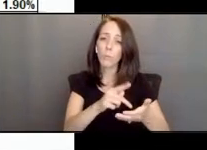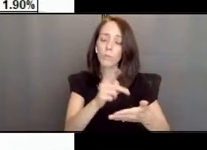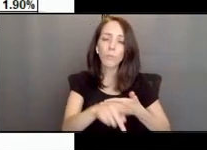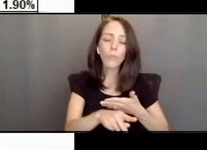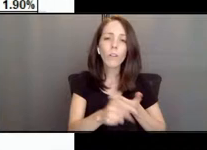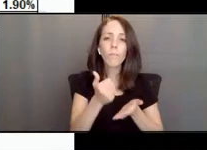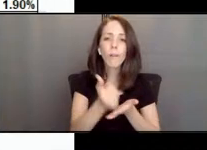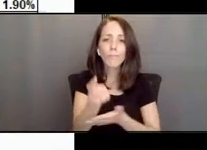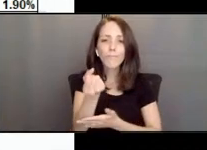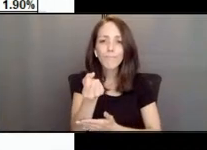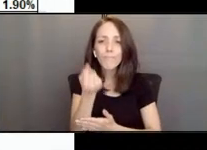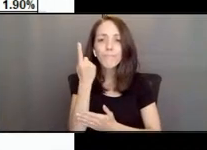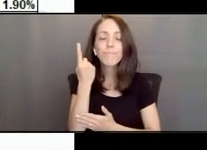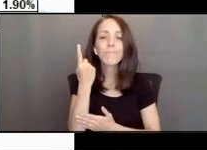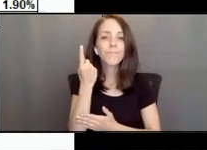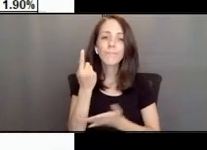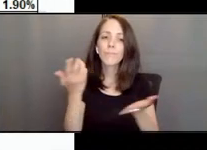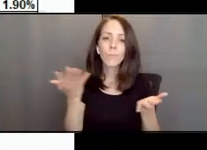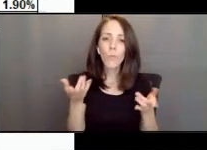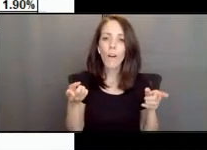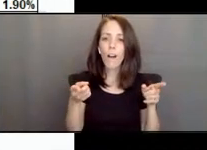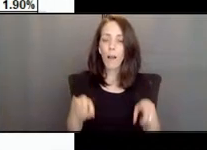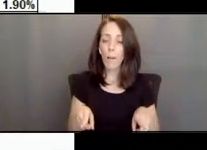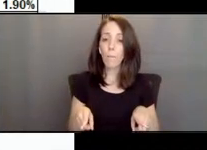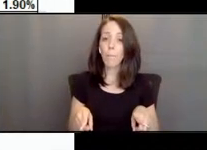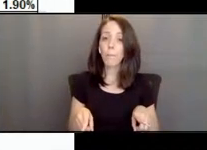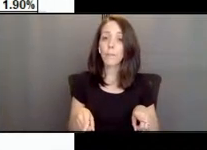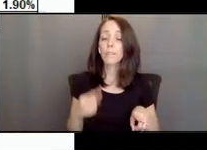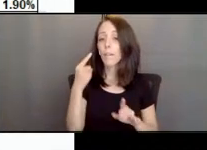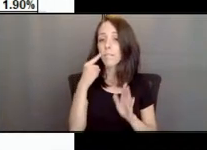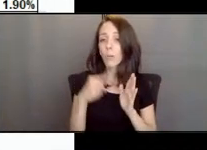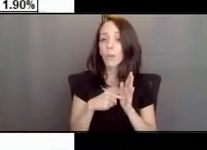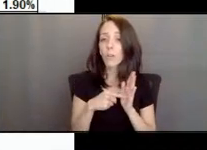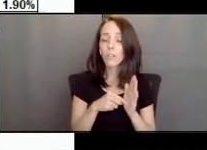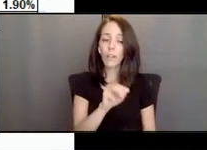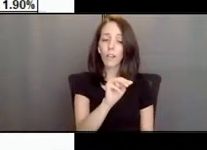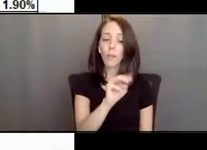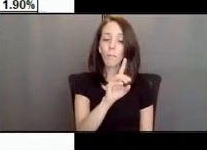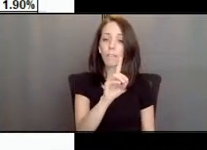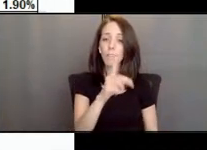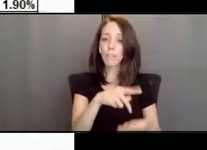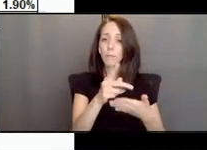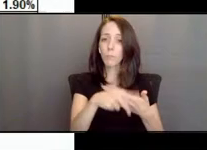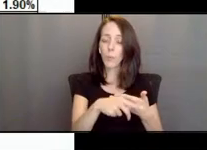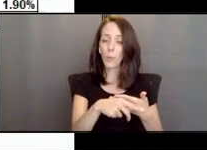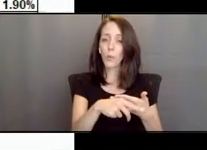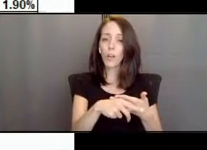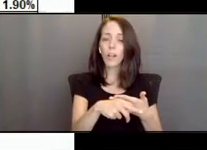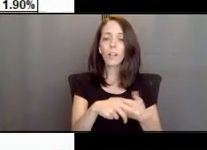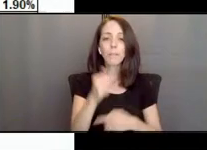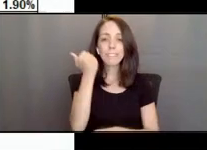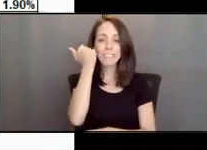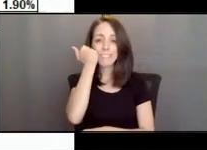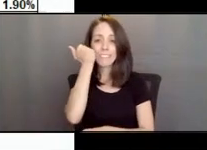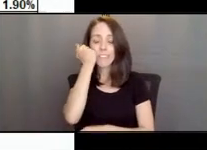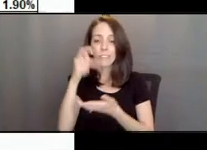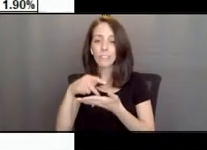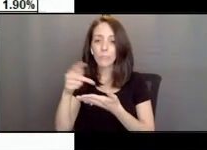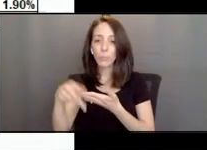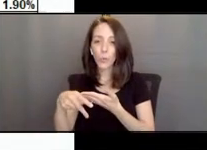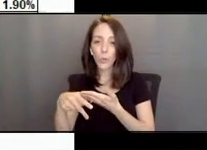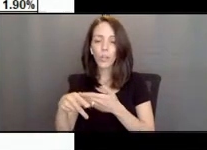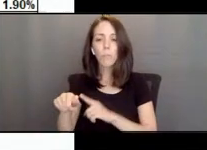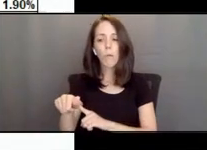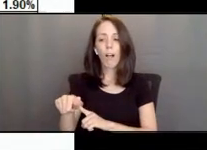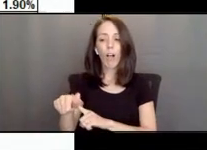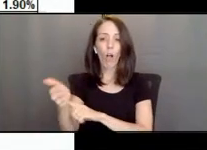into what happened. So you can see for MD programs, dentist programs, and others that are